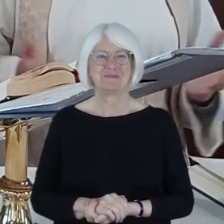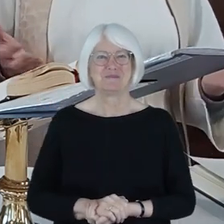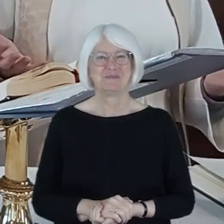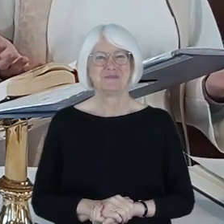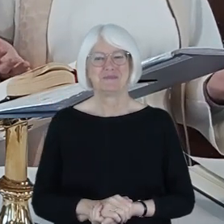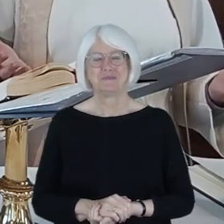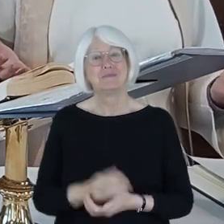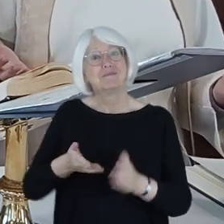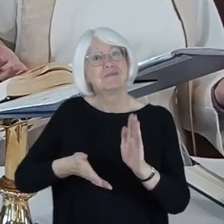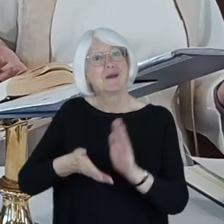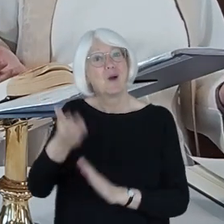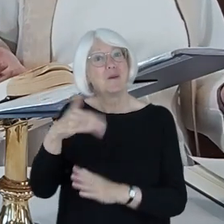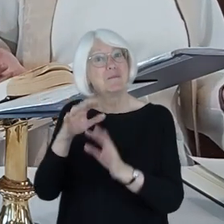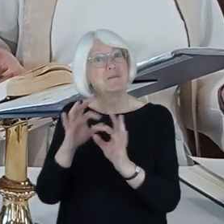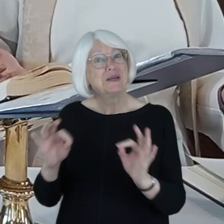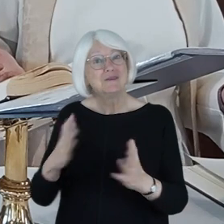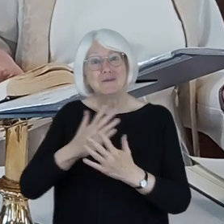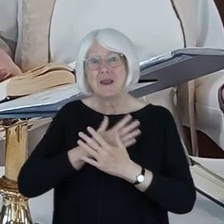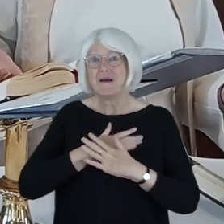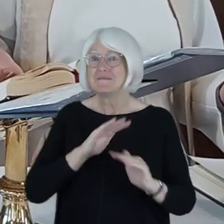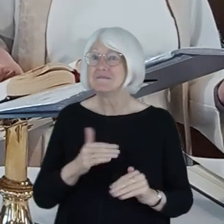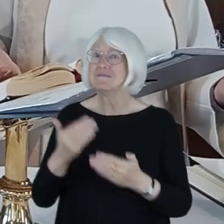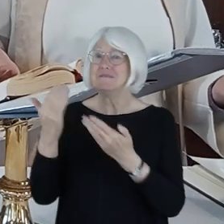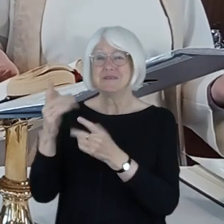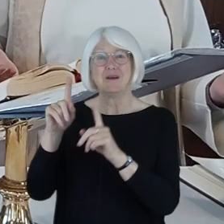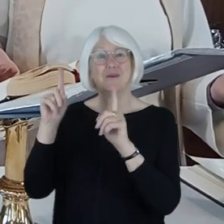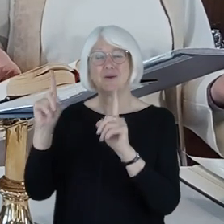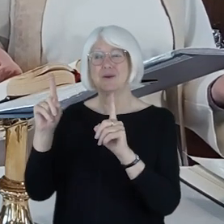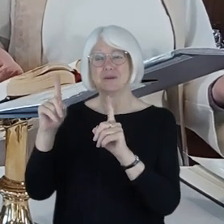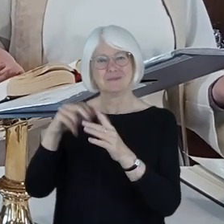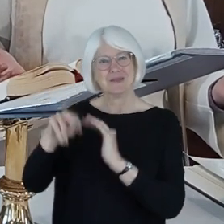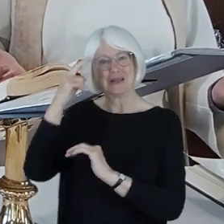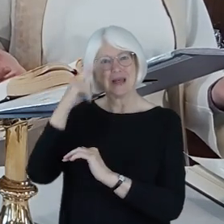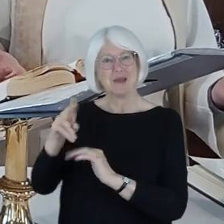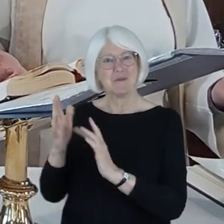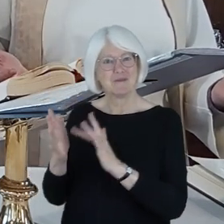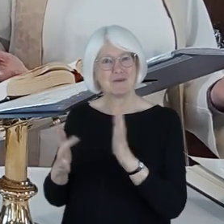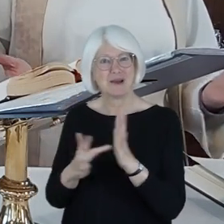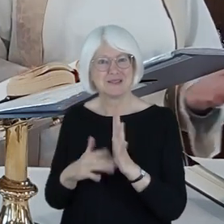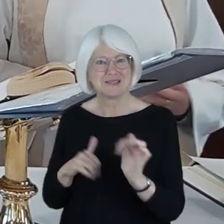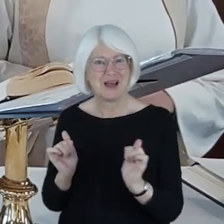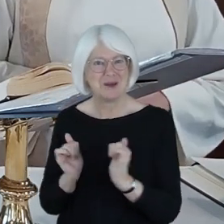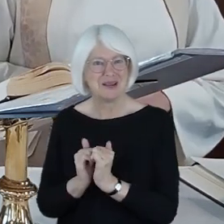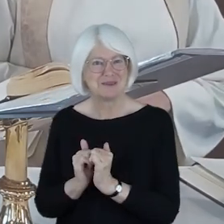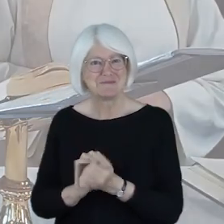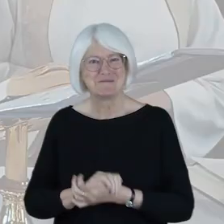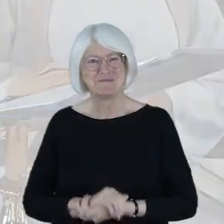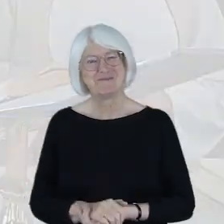Go in peace to love and serve the Lord. In the name of Christ. Amen. Amen.